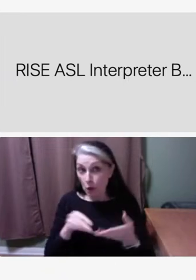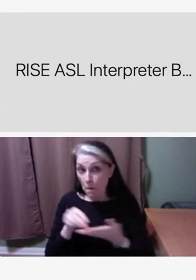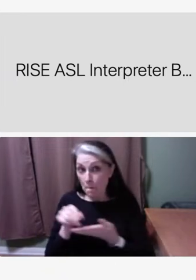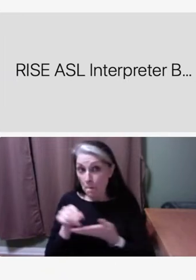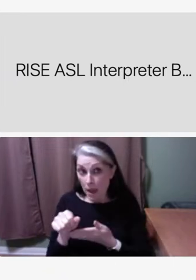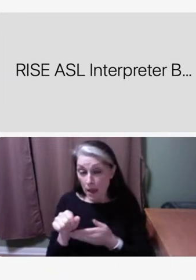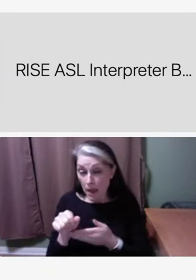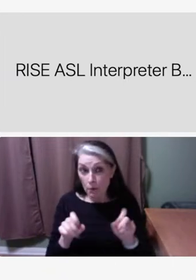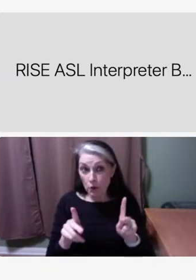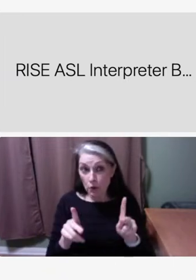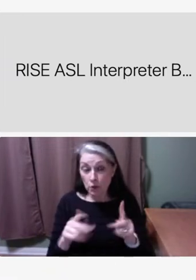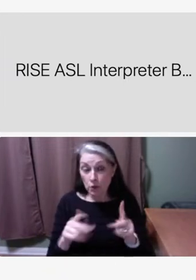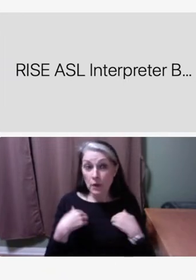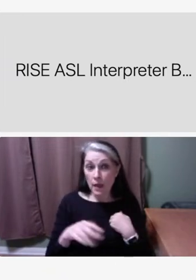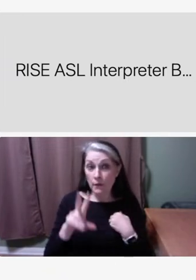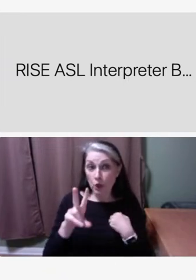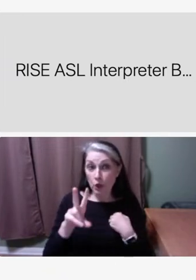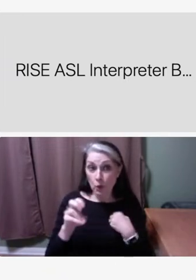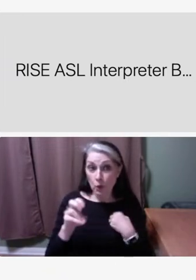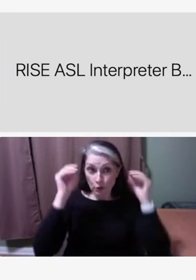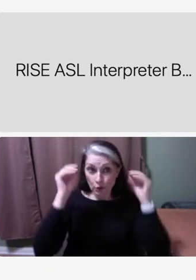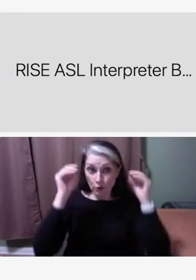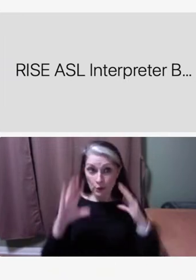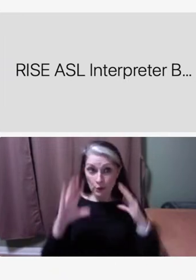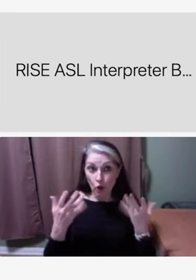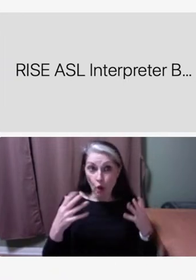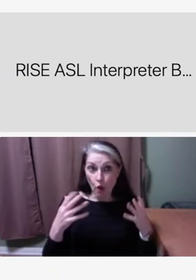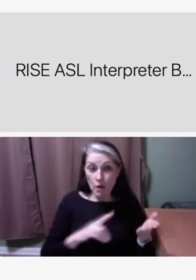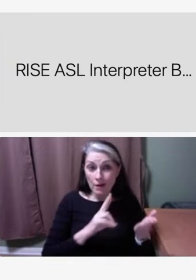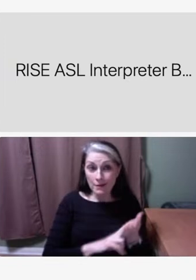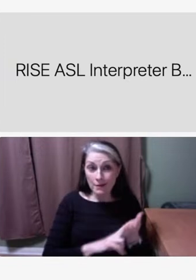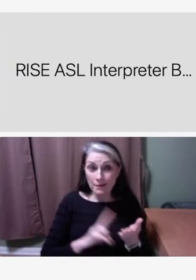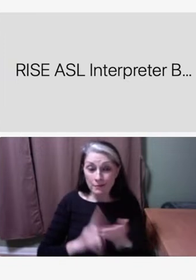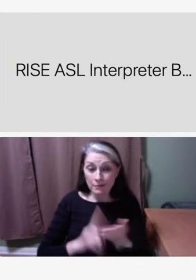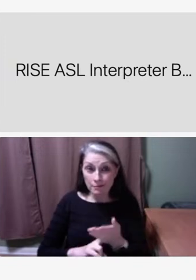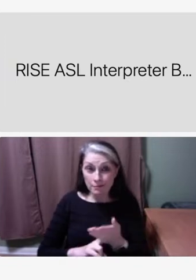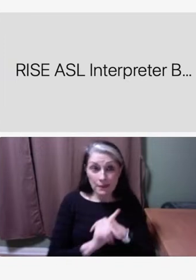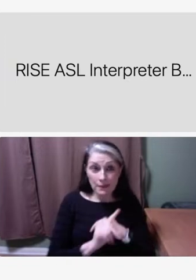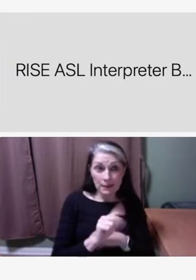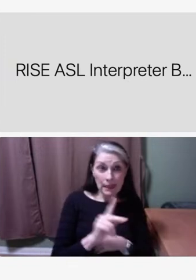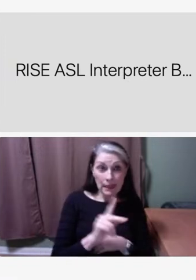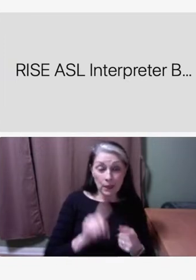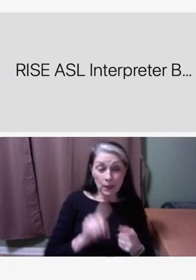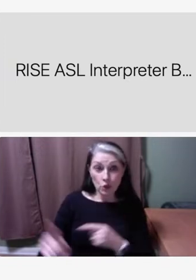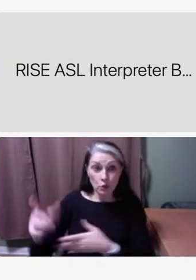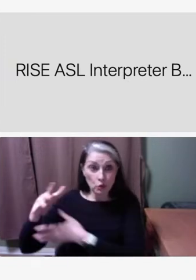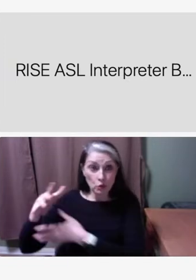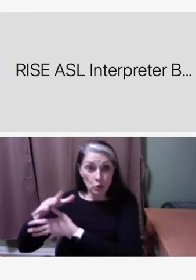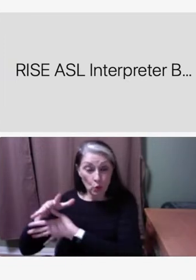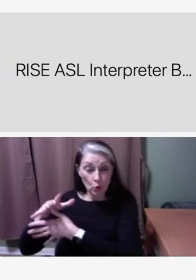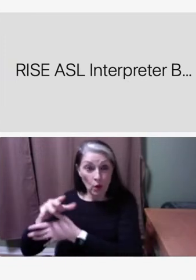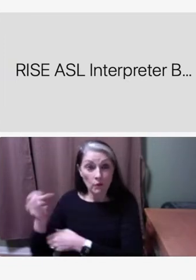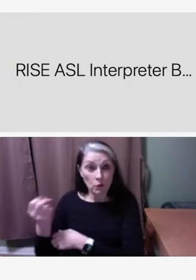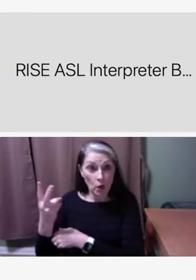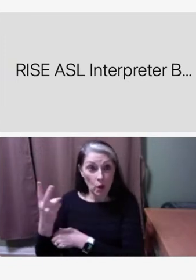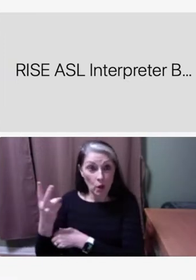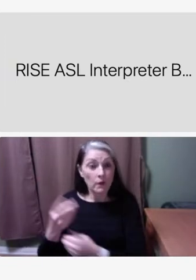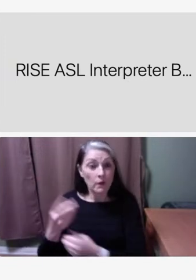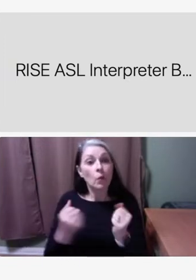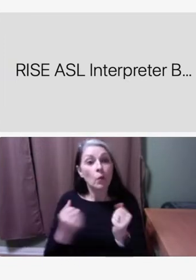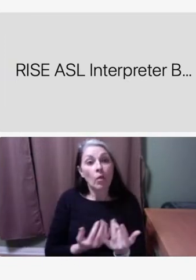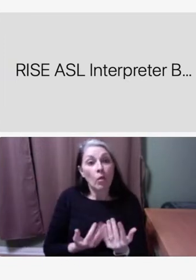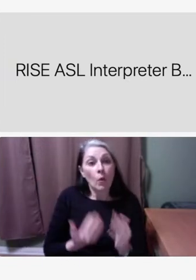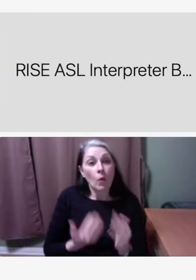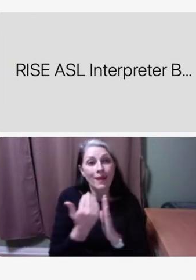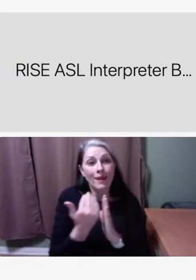200 teachers already signed up from PK to 12 with a waiting list. We'll be sharing additional updates with the board regarding these